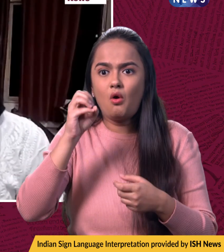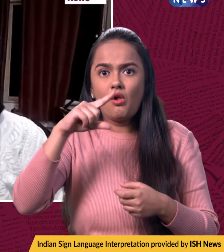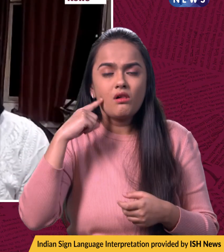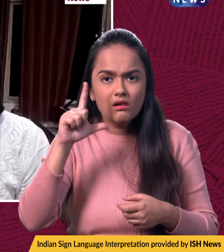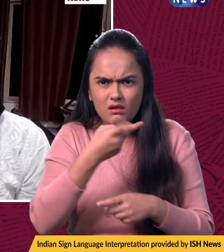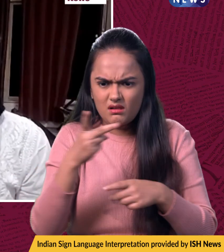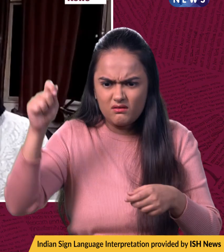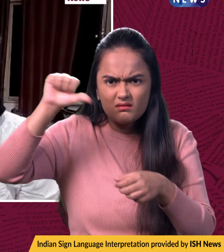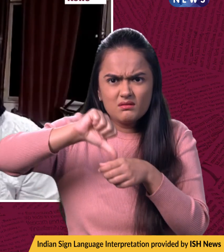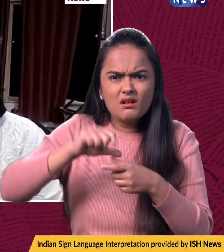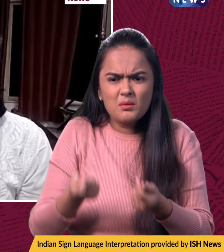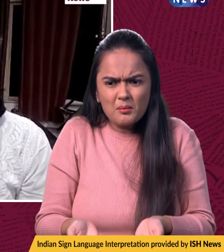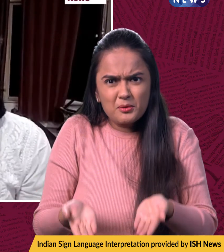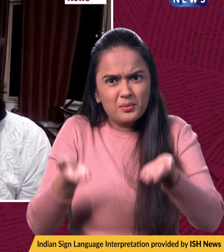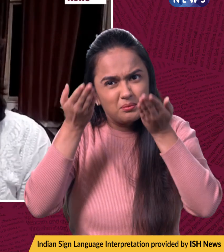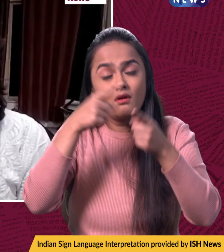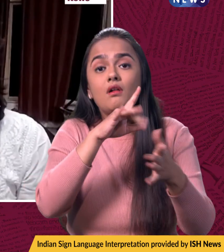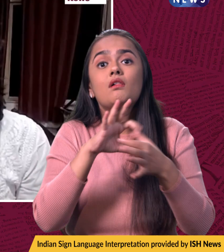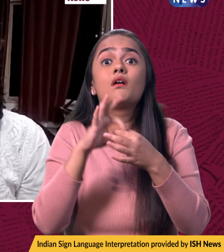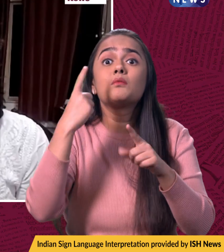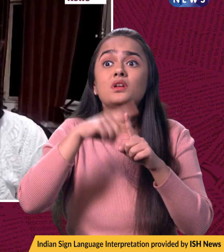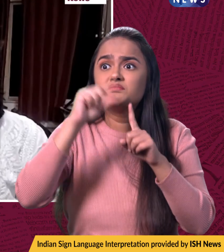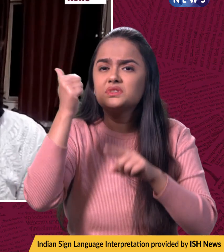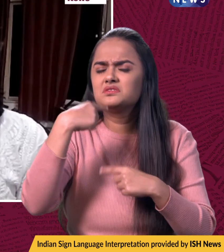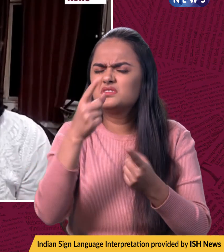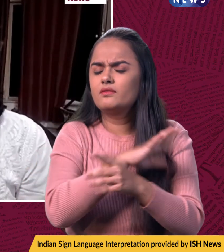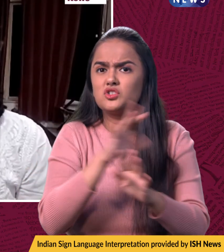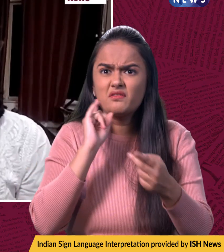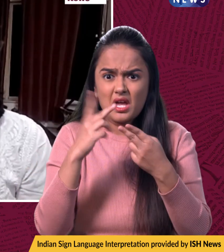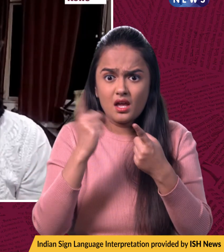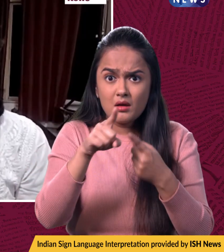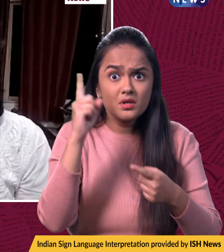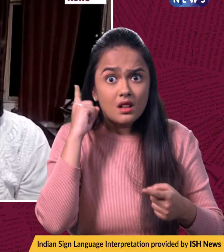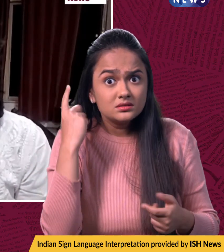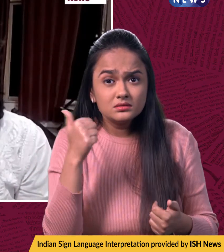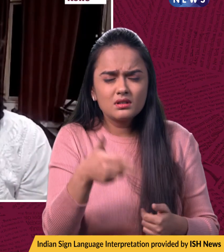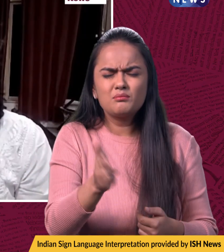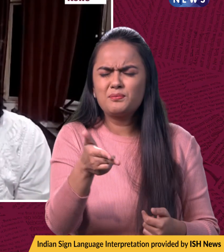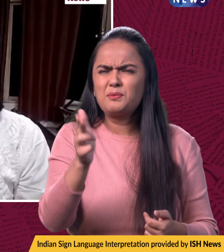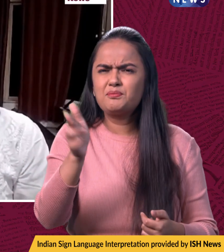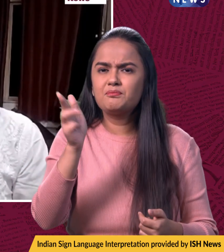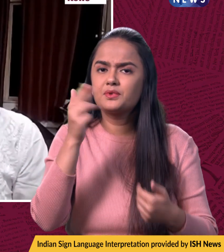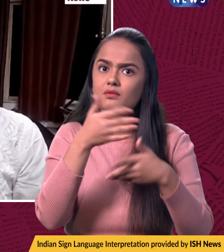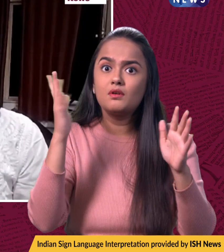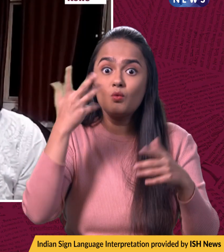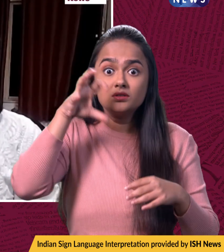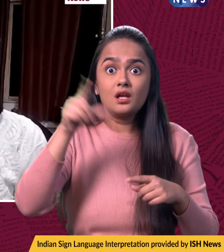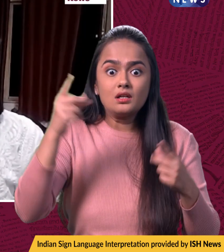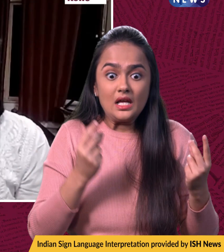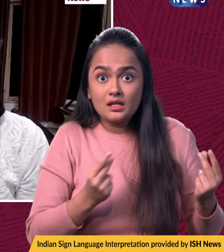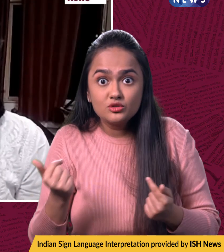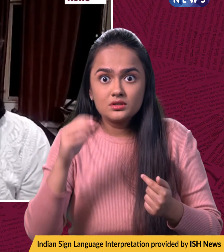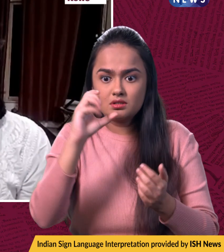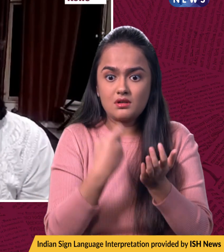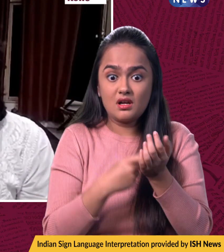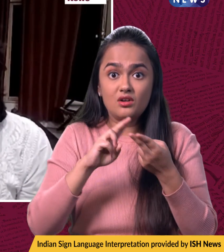prices. The president had also earlier ordered shoot to kill against the protesters. A state of emergency and a